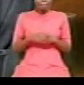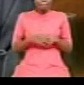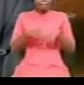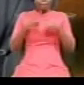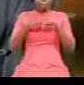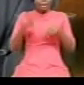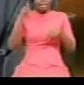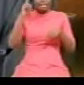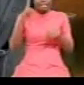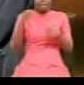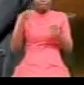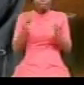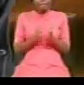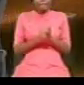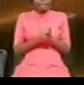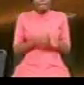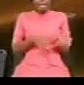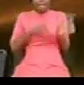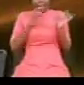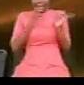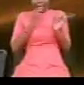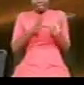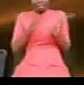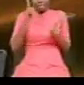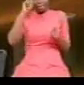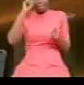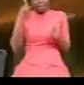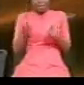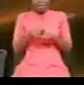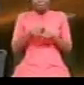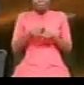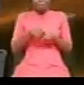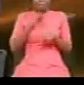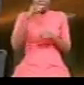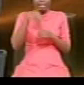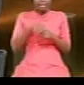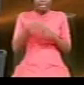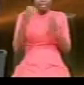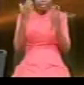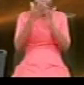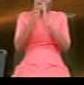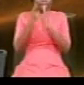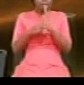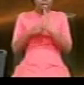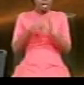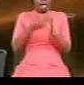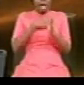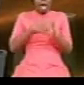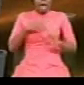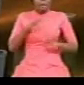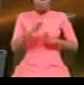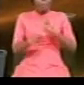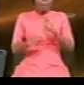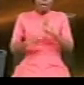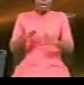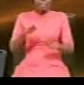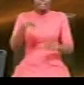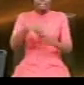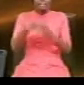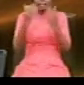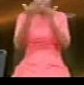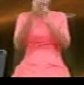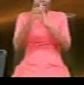But he that hated his brother is in darkness and walketh